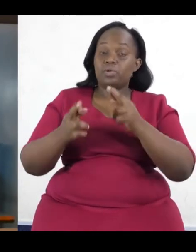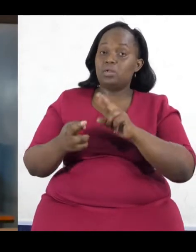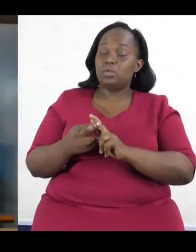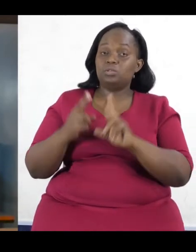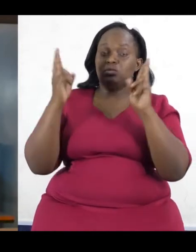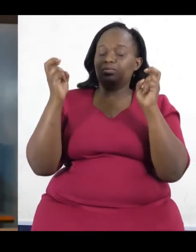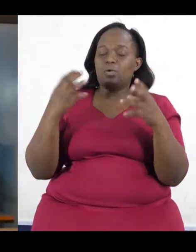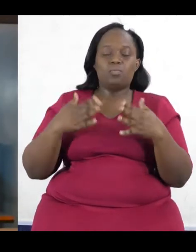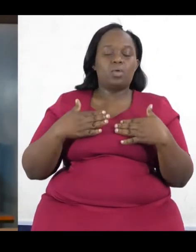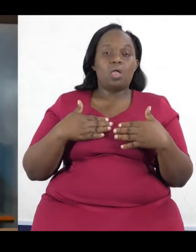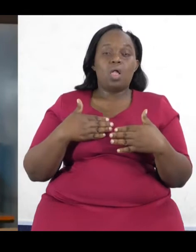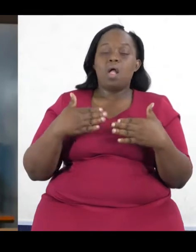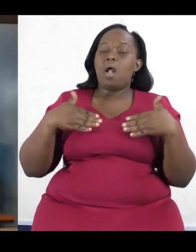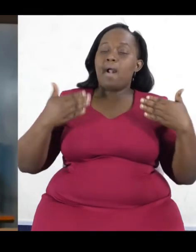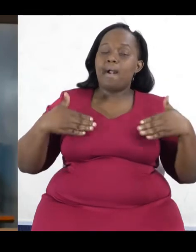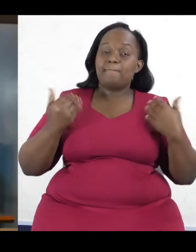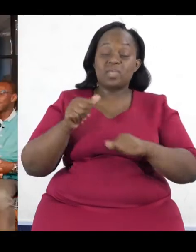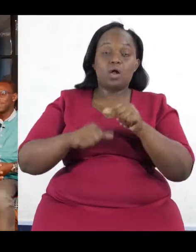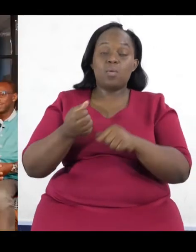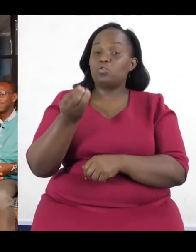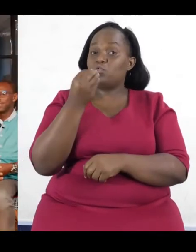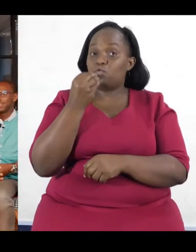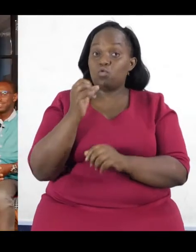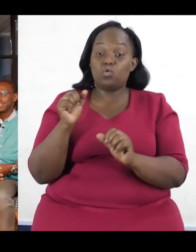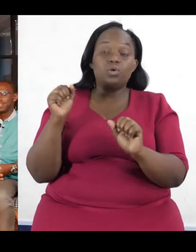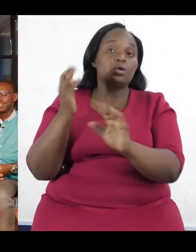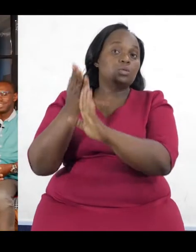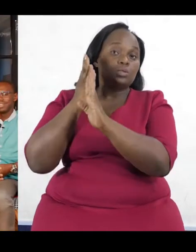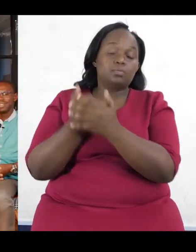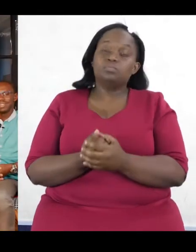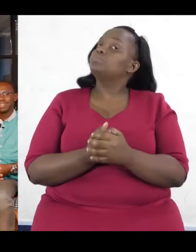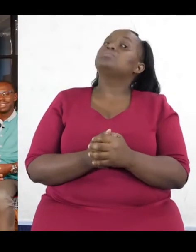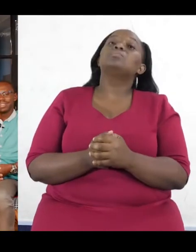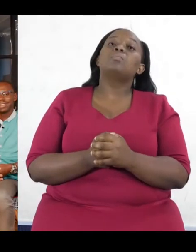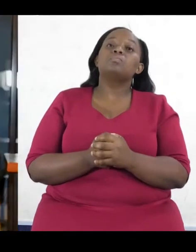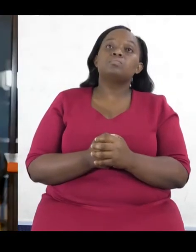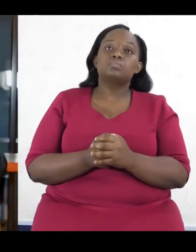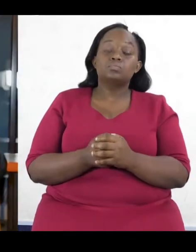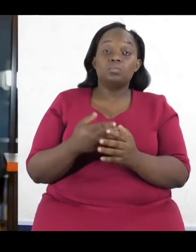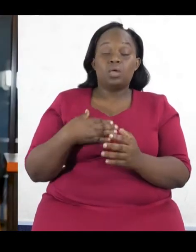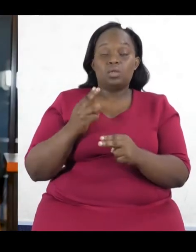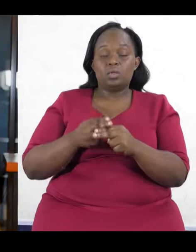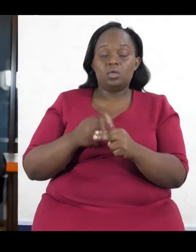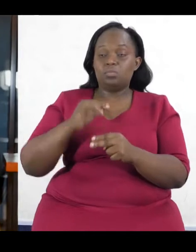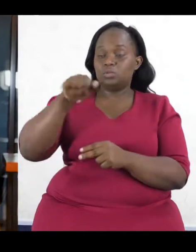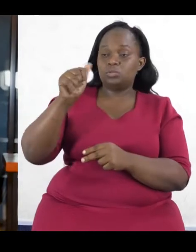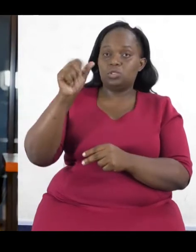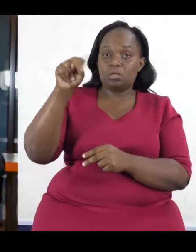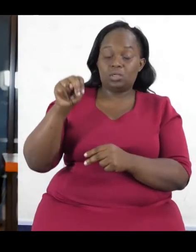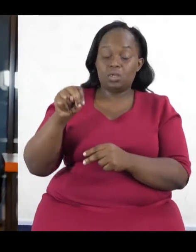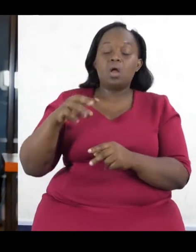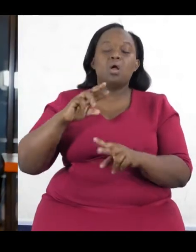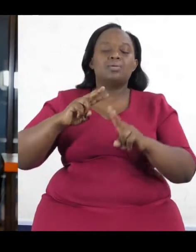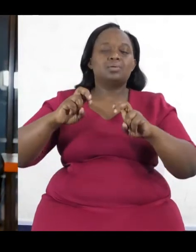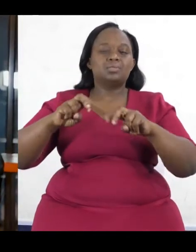definitely excited about food security. Great. Yeah, I'm Judy Fuguli. I do a lot of research around